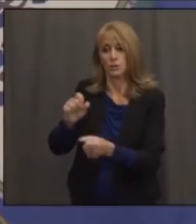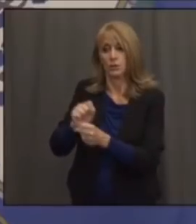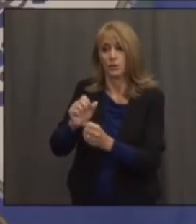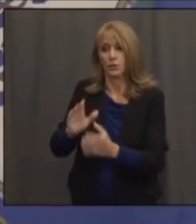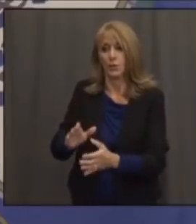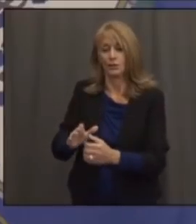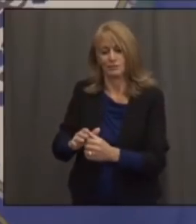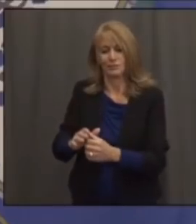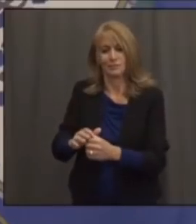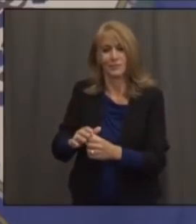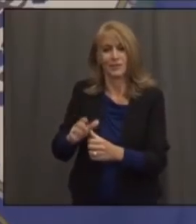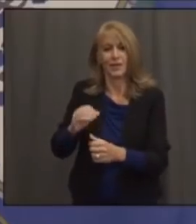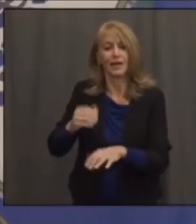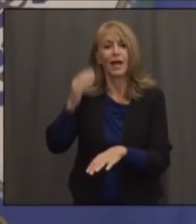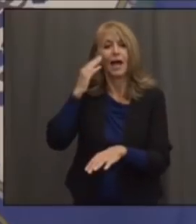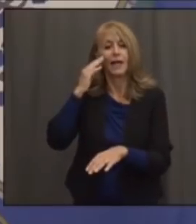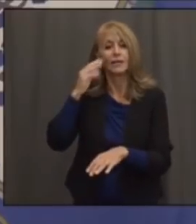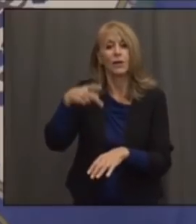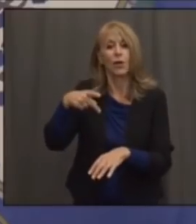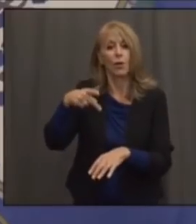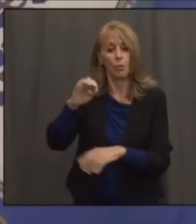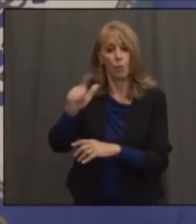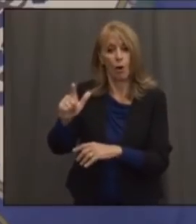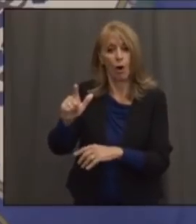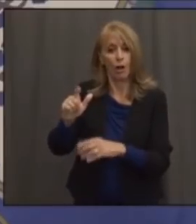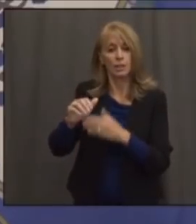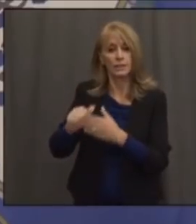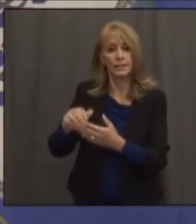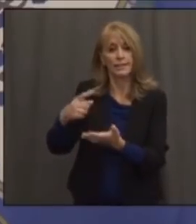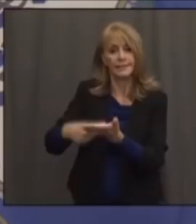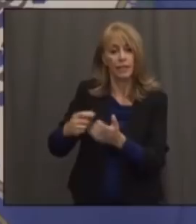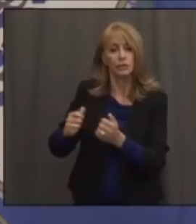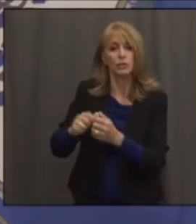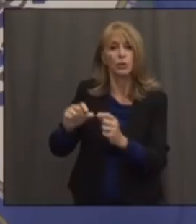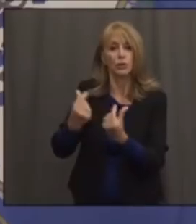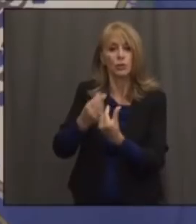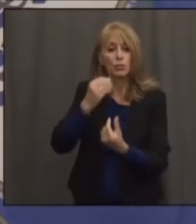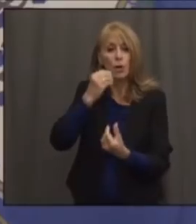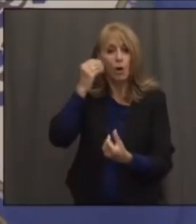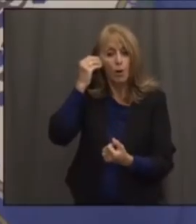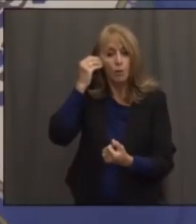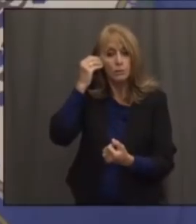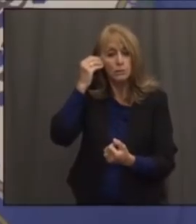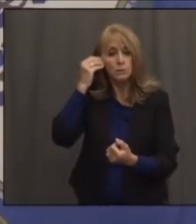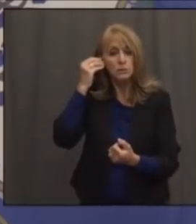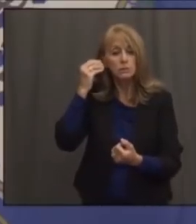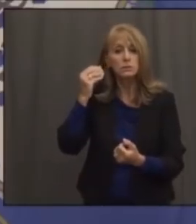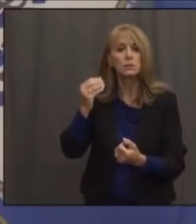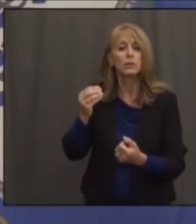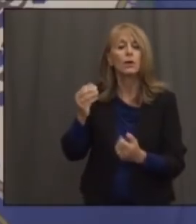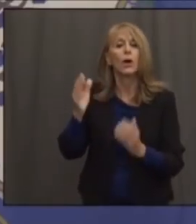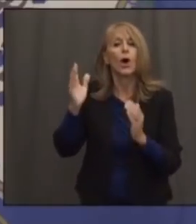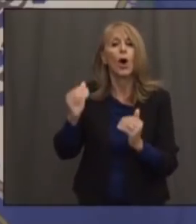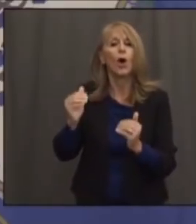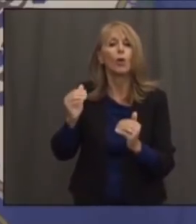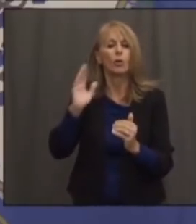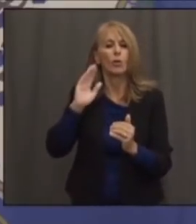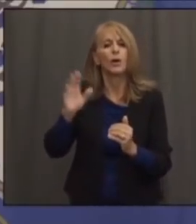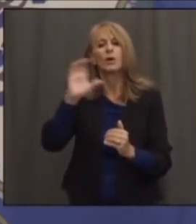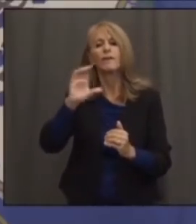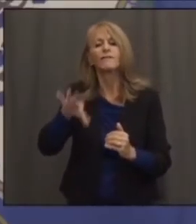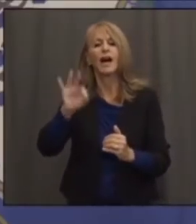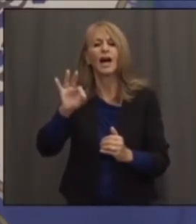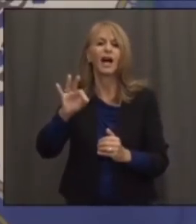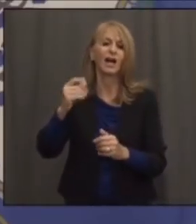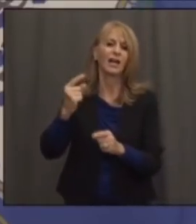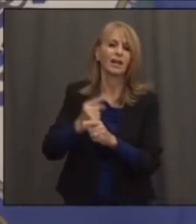day. I know Paul is leading the discussions in the group homes as well. We're going to hopefully find a similar type of